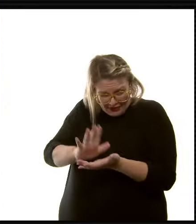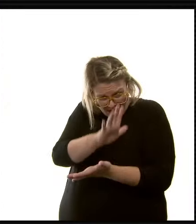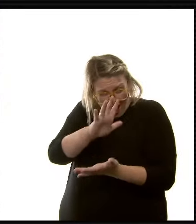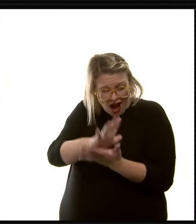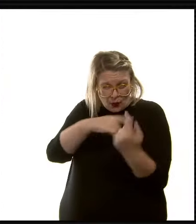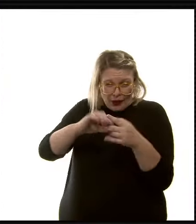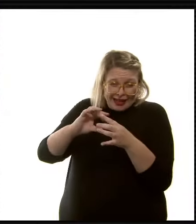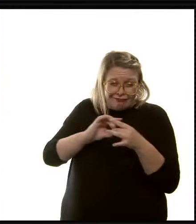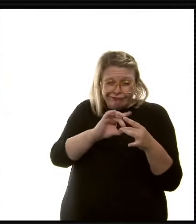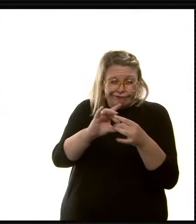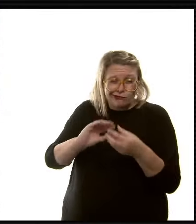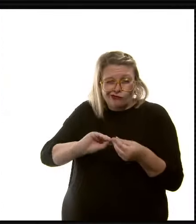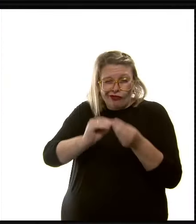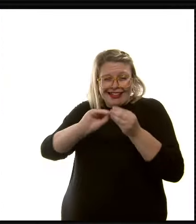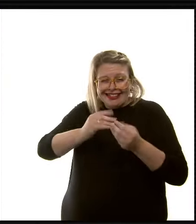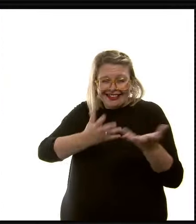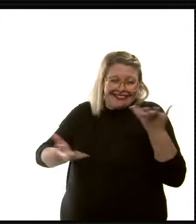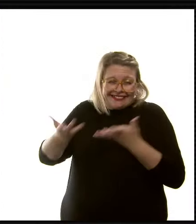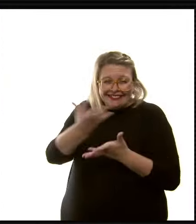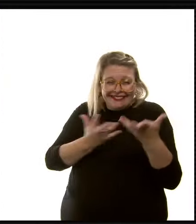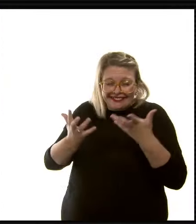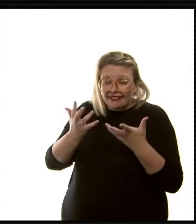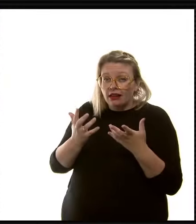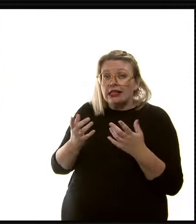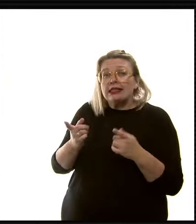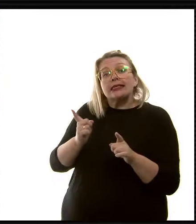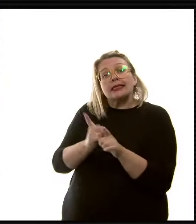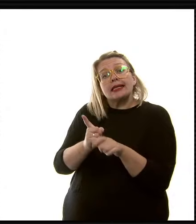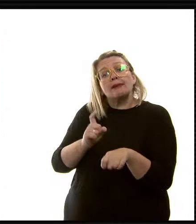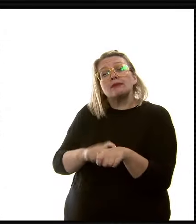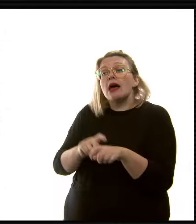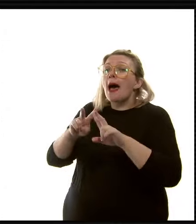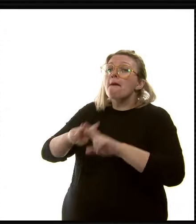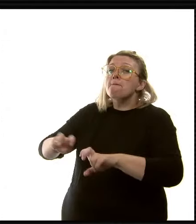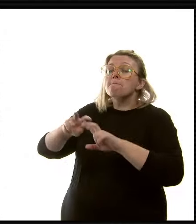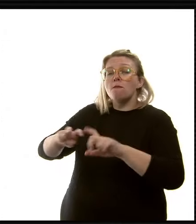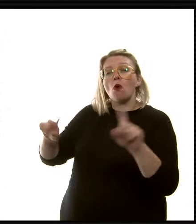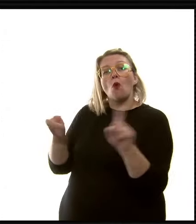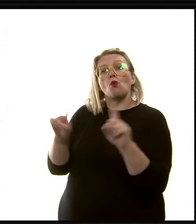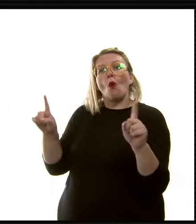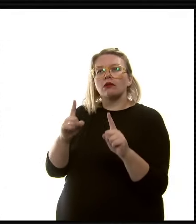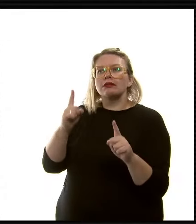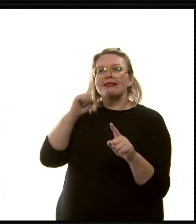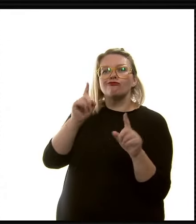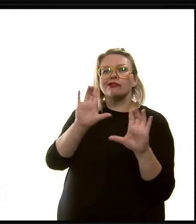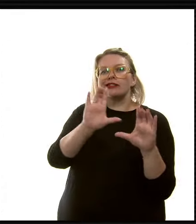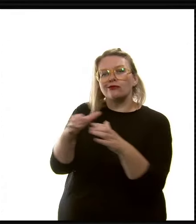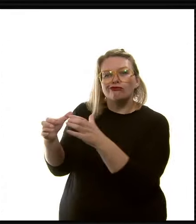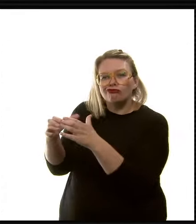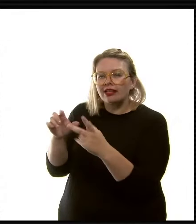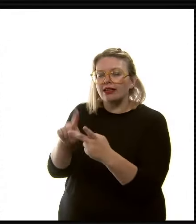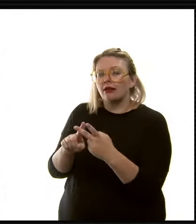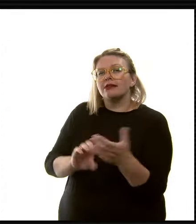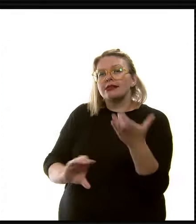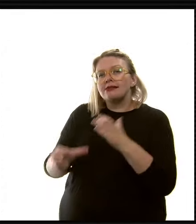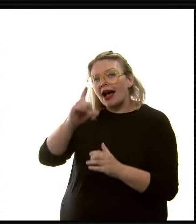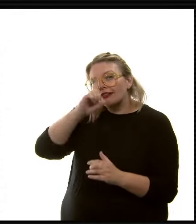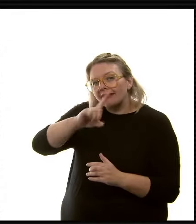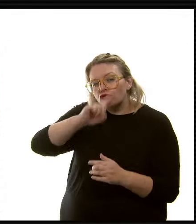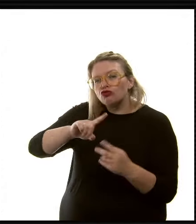together. At the same time, we always look into these tried and tested categories like sci-fi,